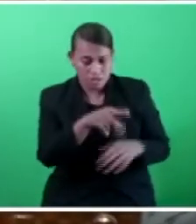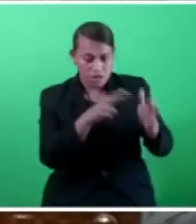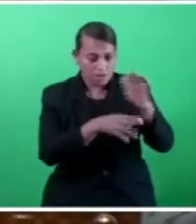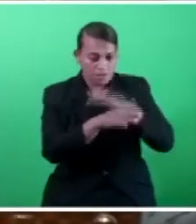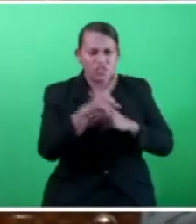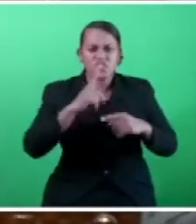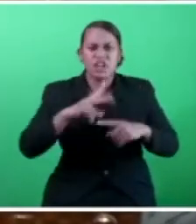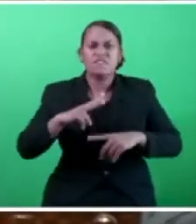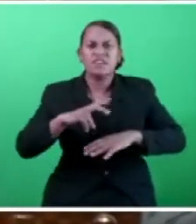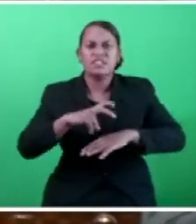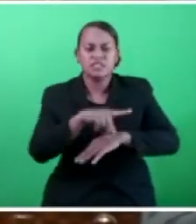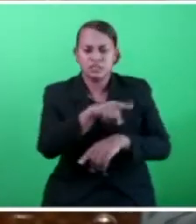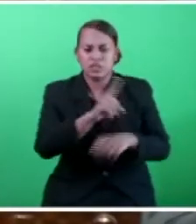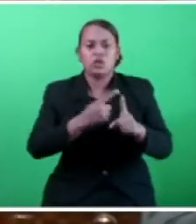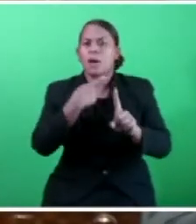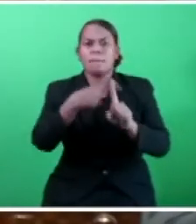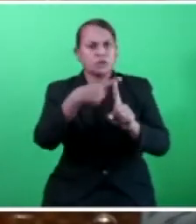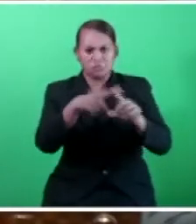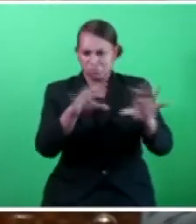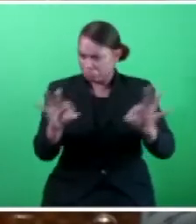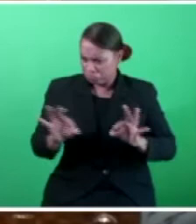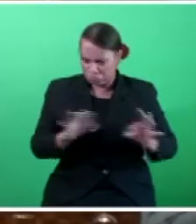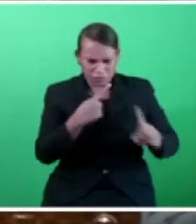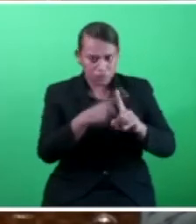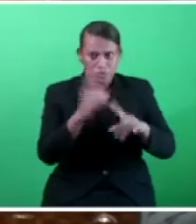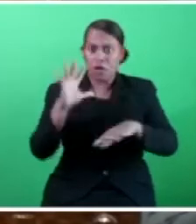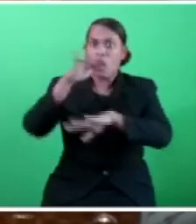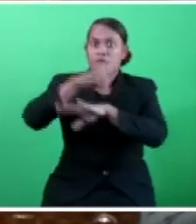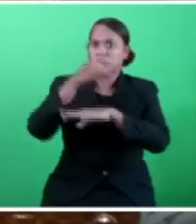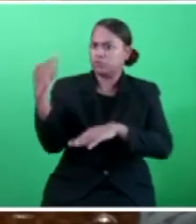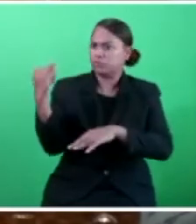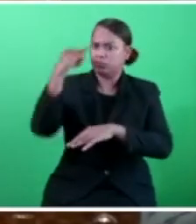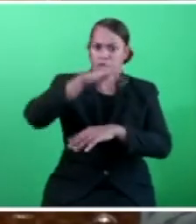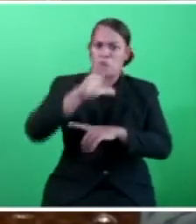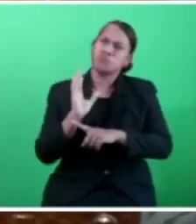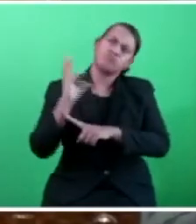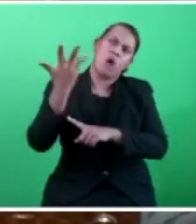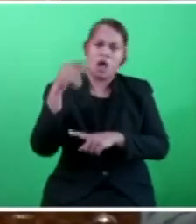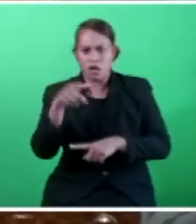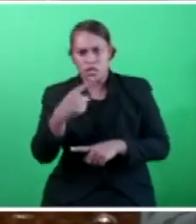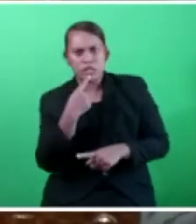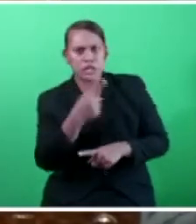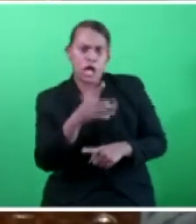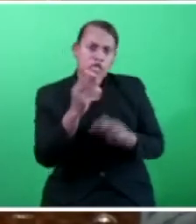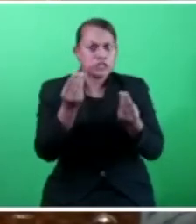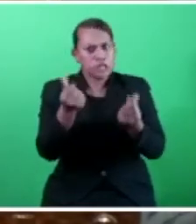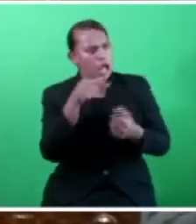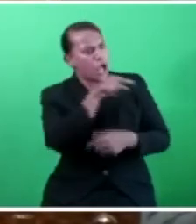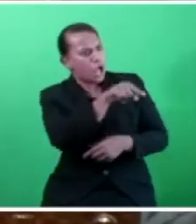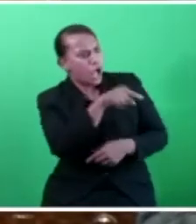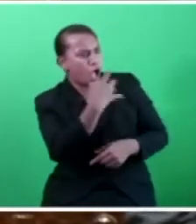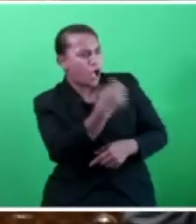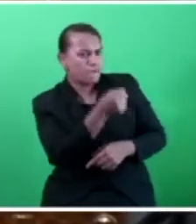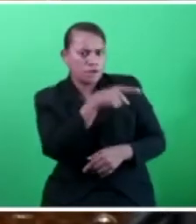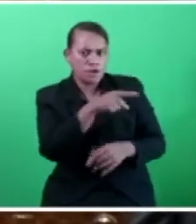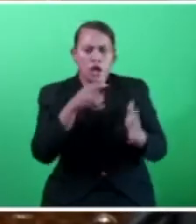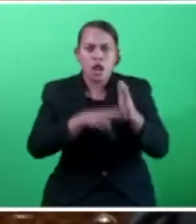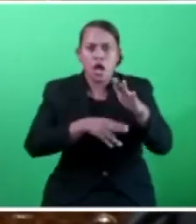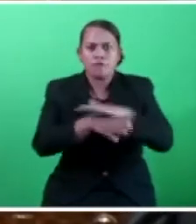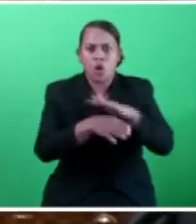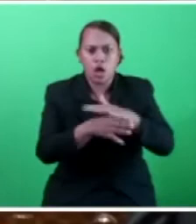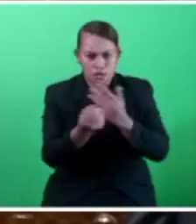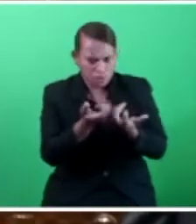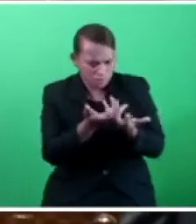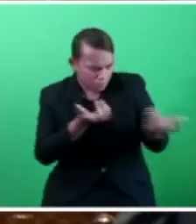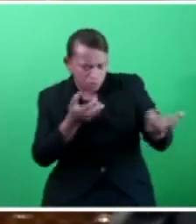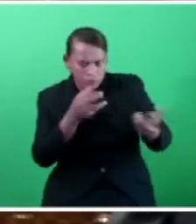positive foreign nationals en route to Fiji and to Naboo Hospital. Naboo Hospital is not a quarantine unit for other